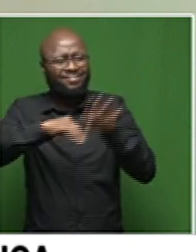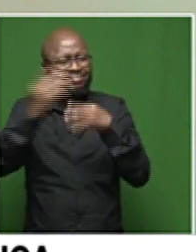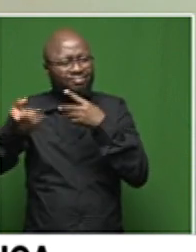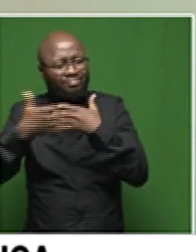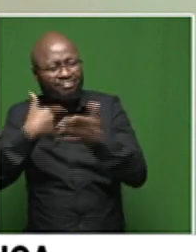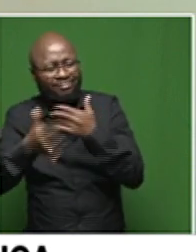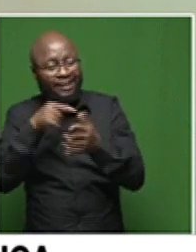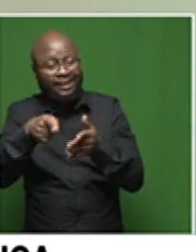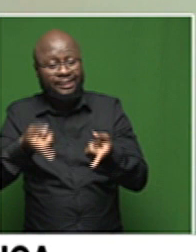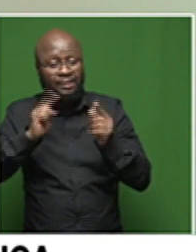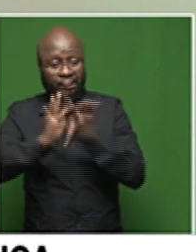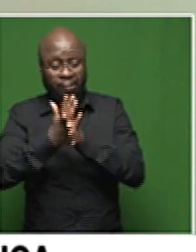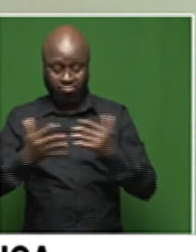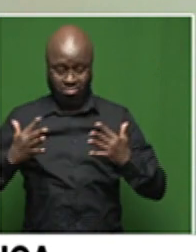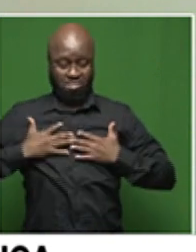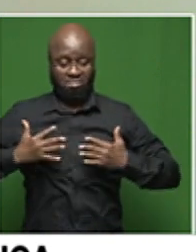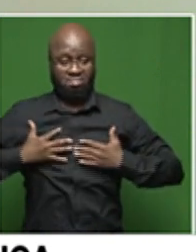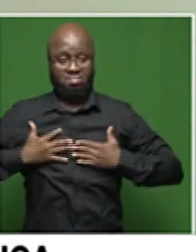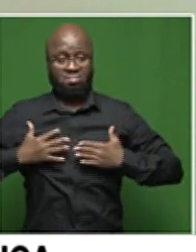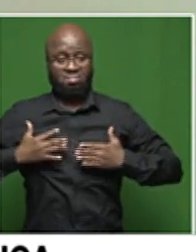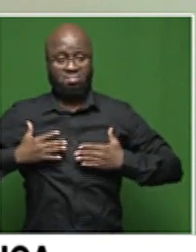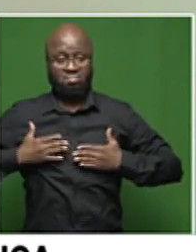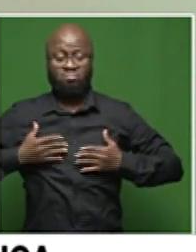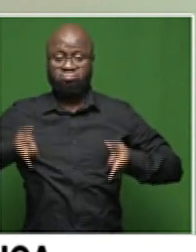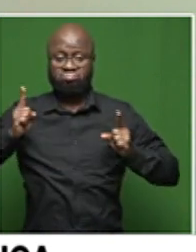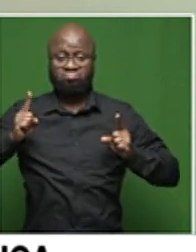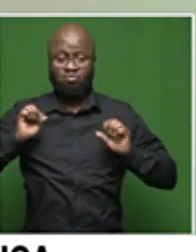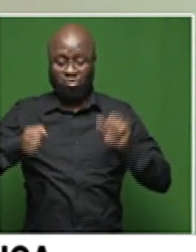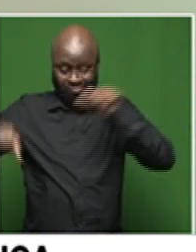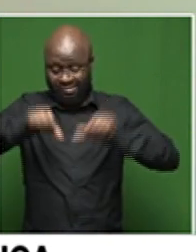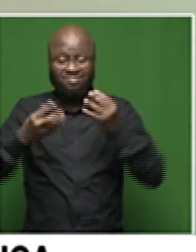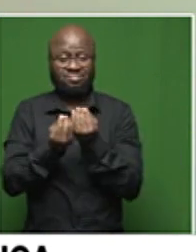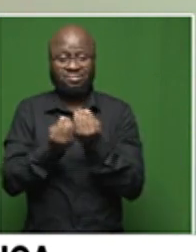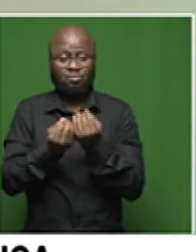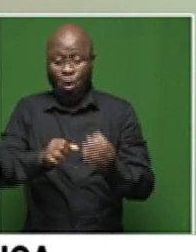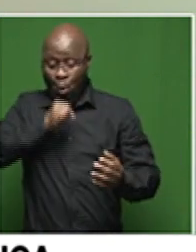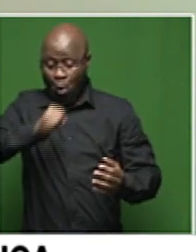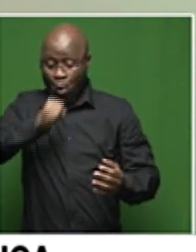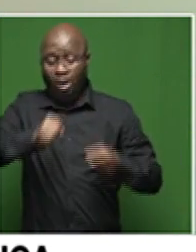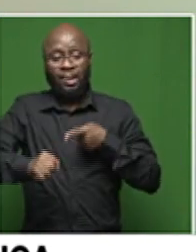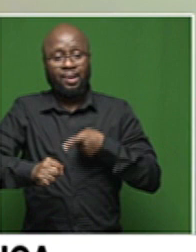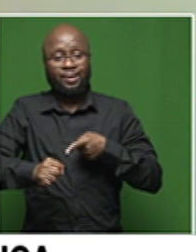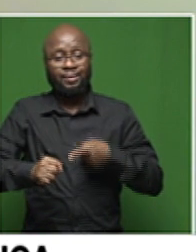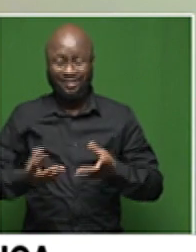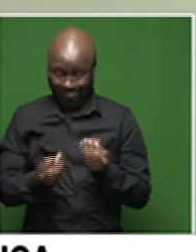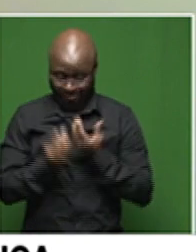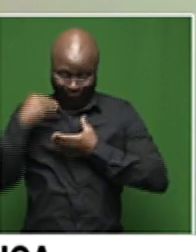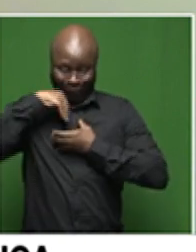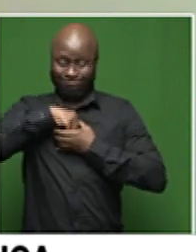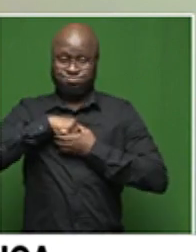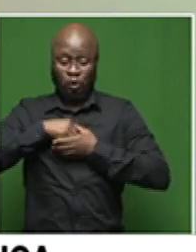lungs. A puff from an e-cigarette triggers an increased AMA heart rate rate, and